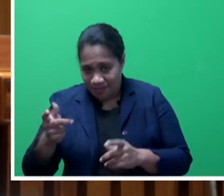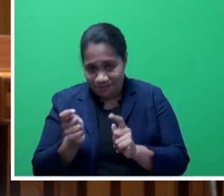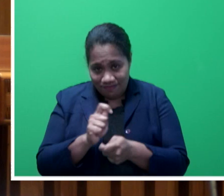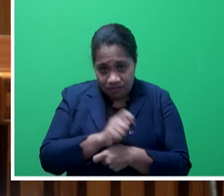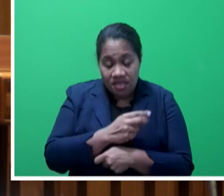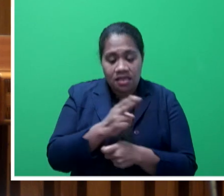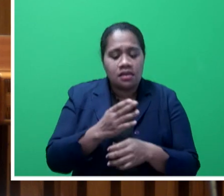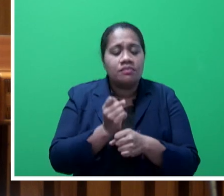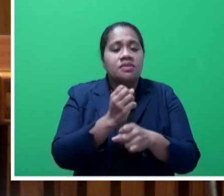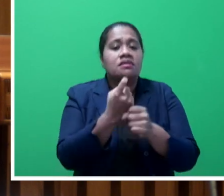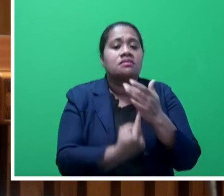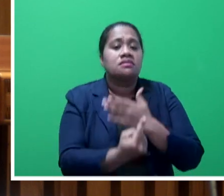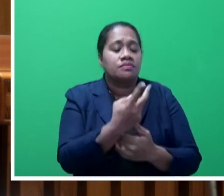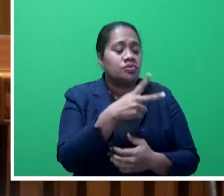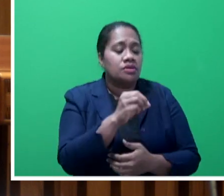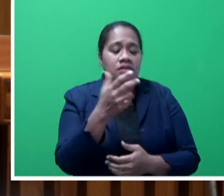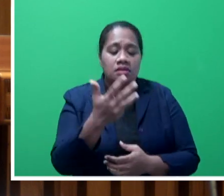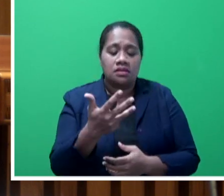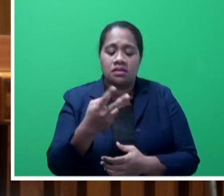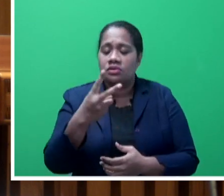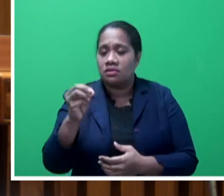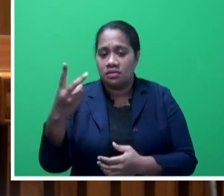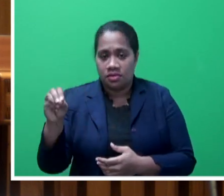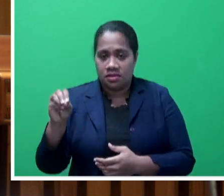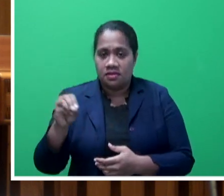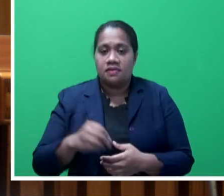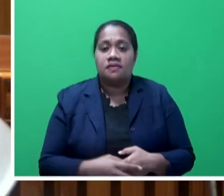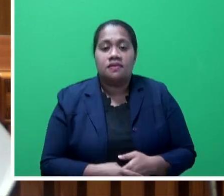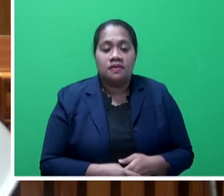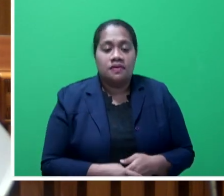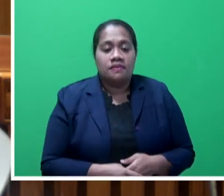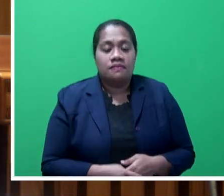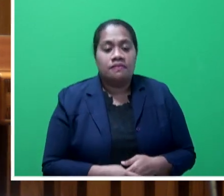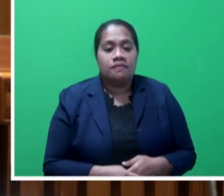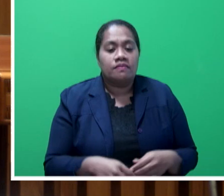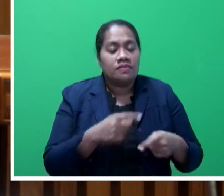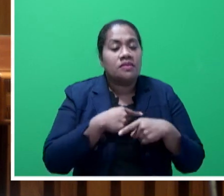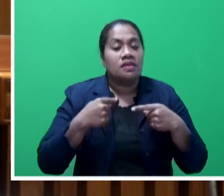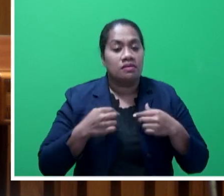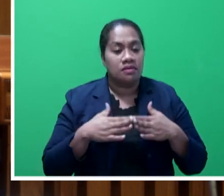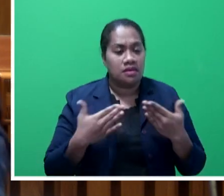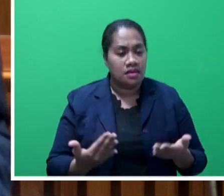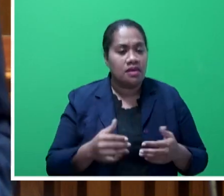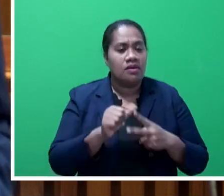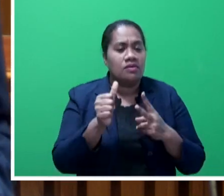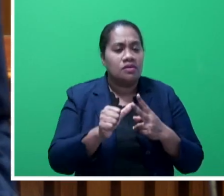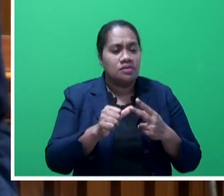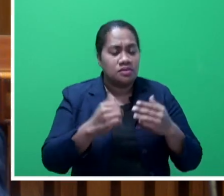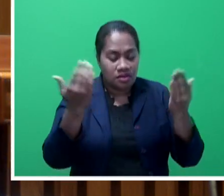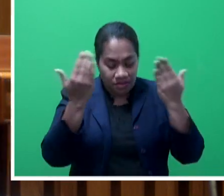in 2019 and 2020. We now also, Mr. Speaker, sir, and of